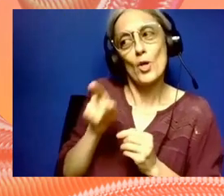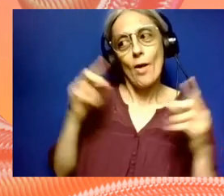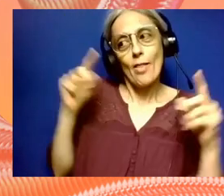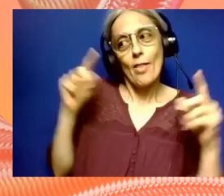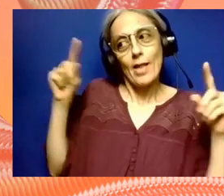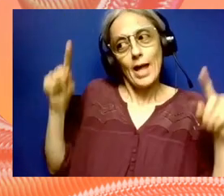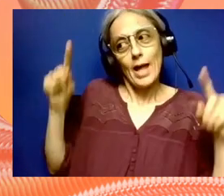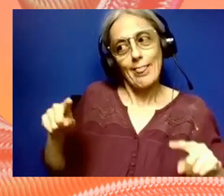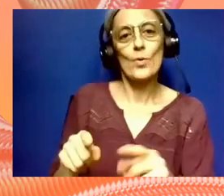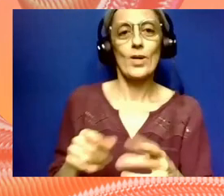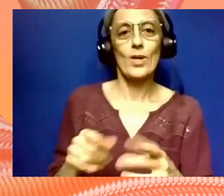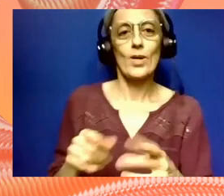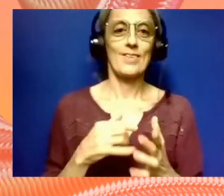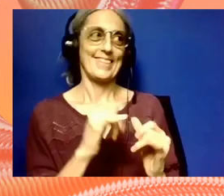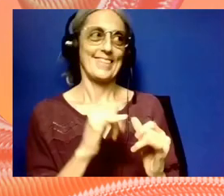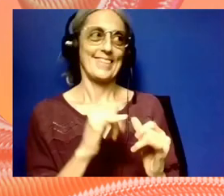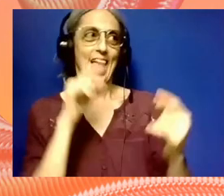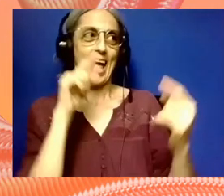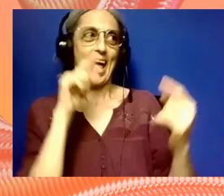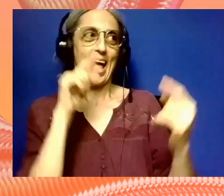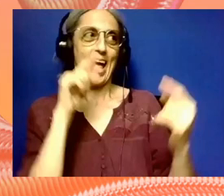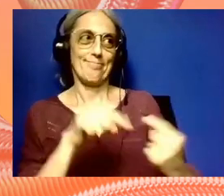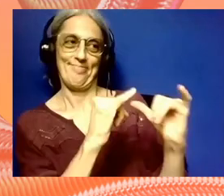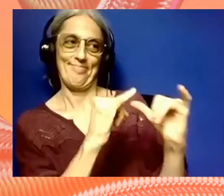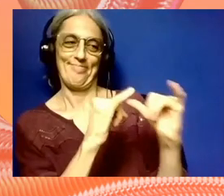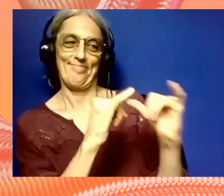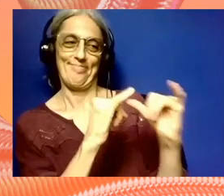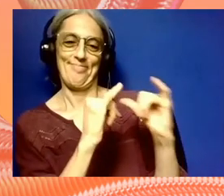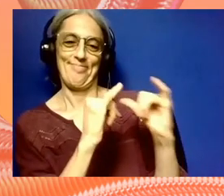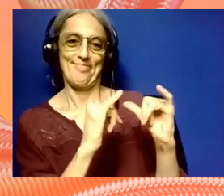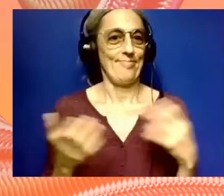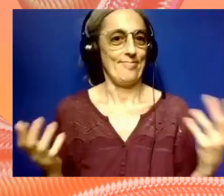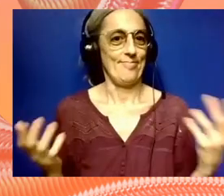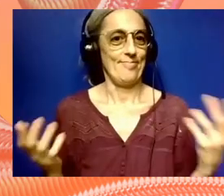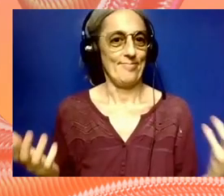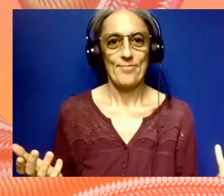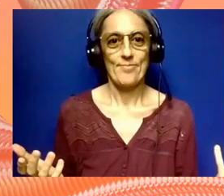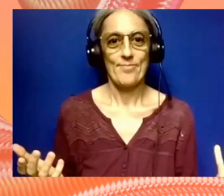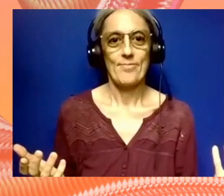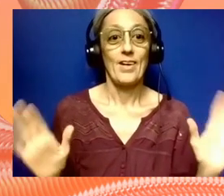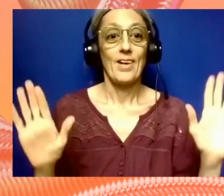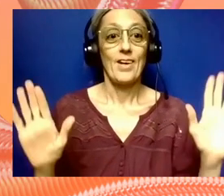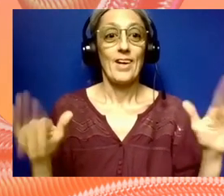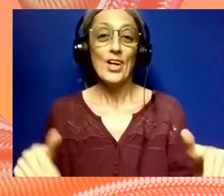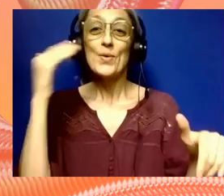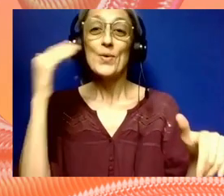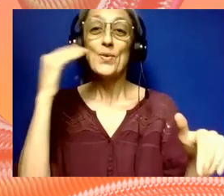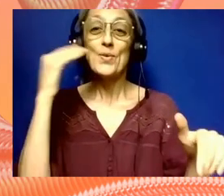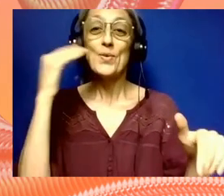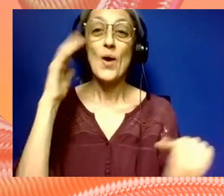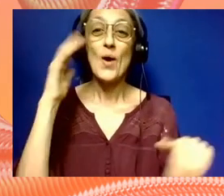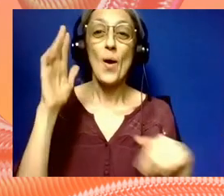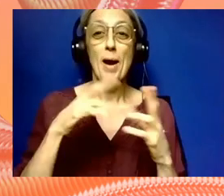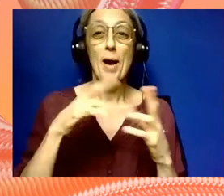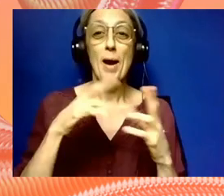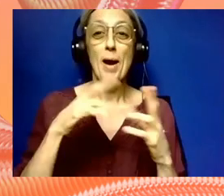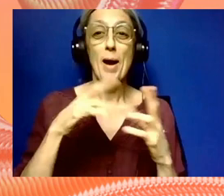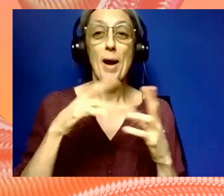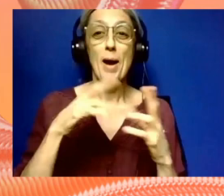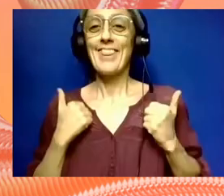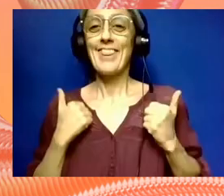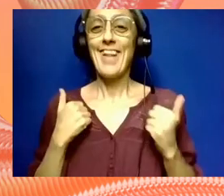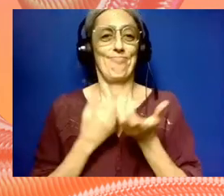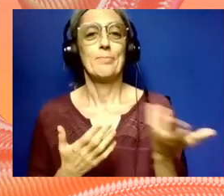mutual it mutual love. And he said, can he be knowing about my life? Like, I was like, I don't know why he said that. Is she ready? And then I